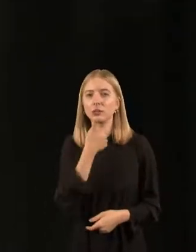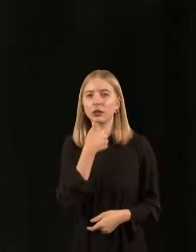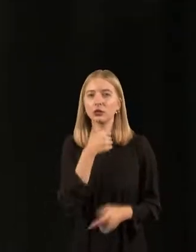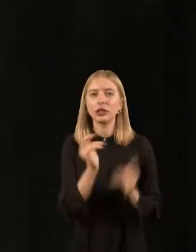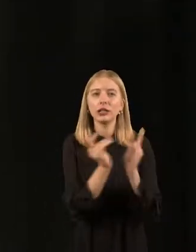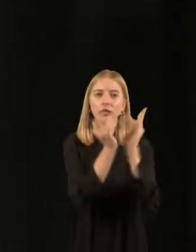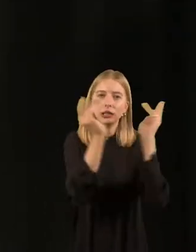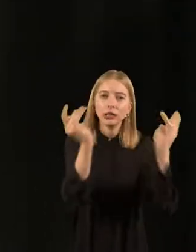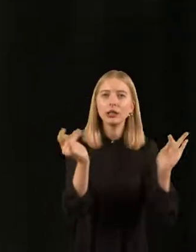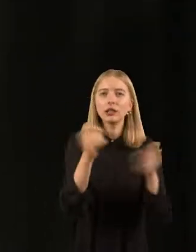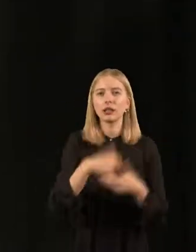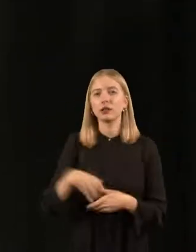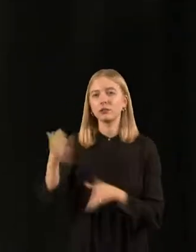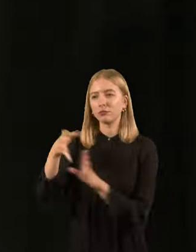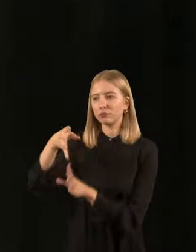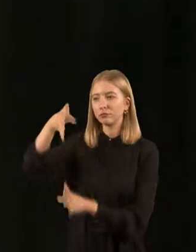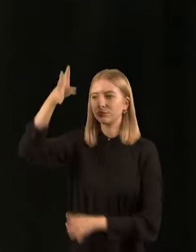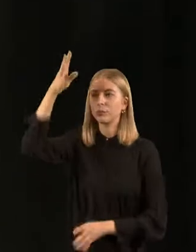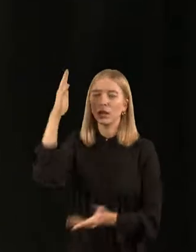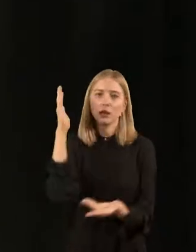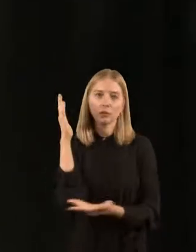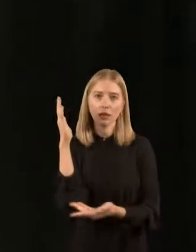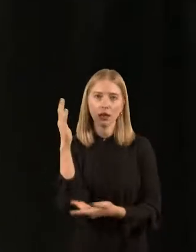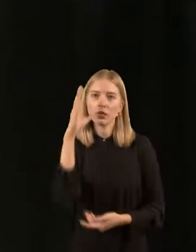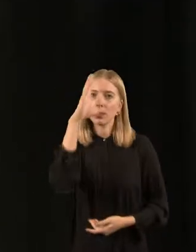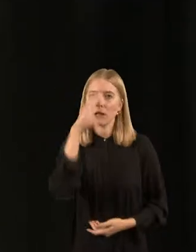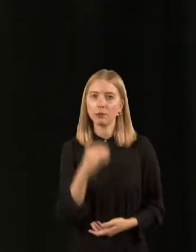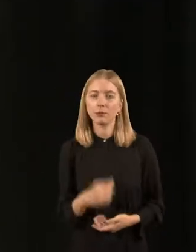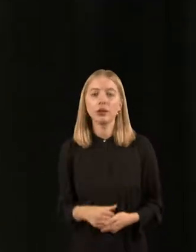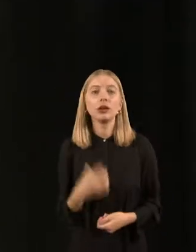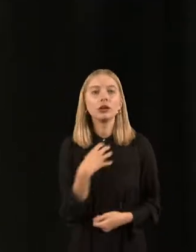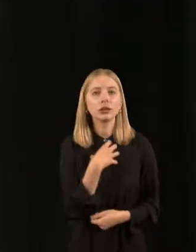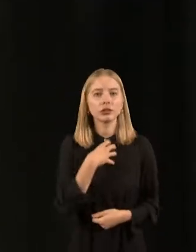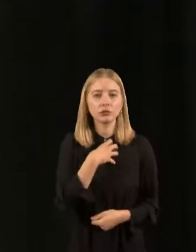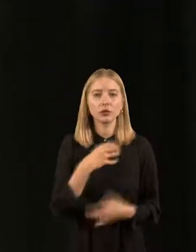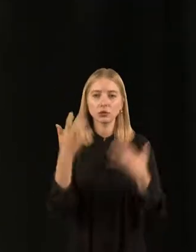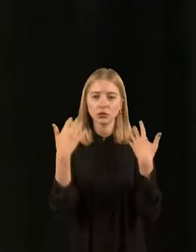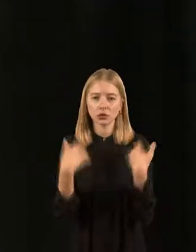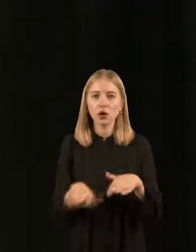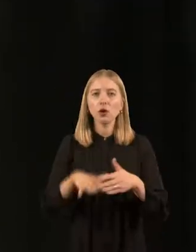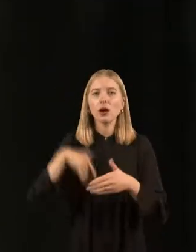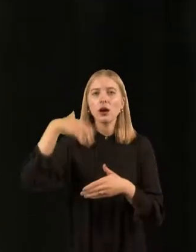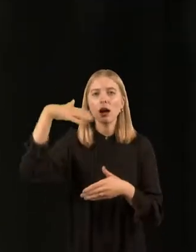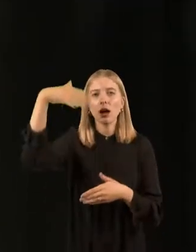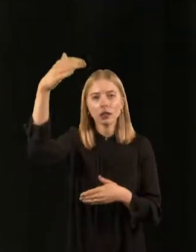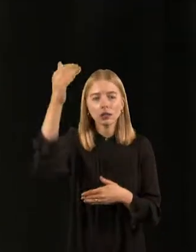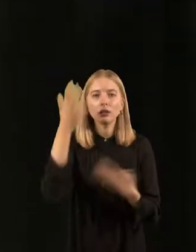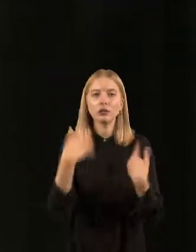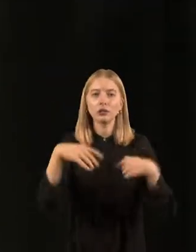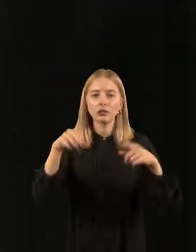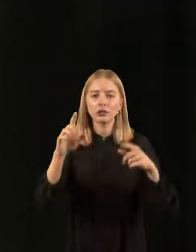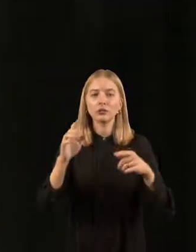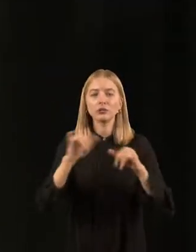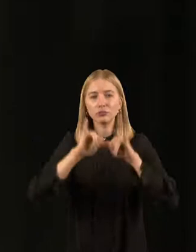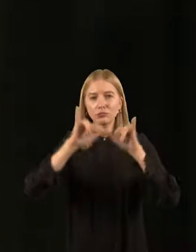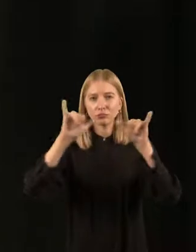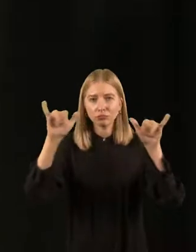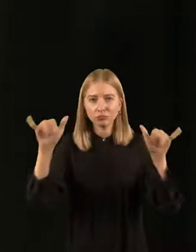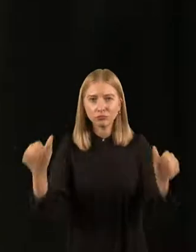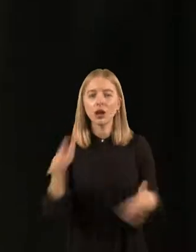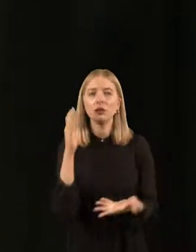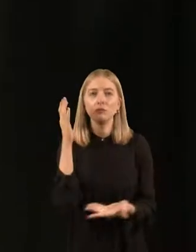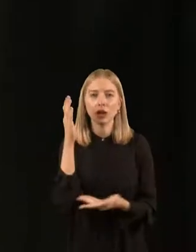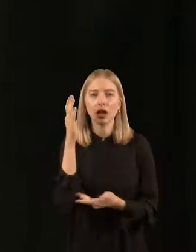builds its buildings from wood. And I think that this area of construction of